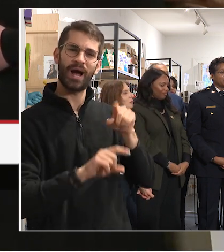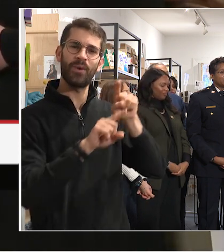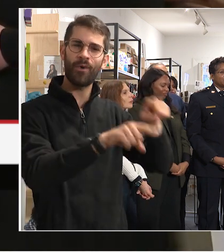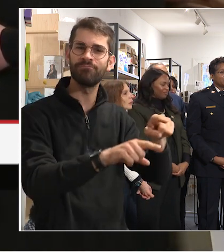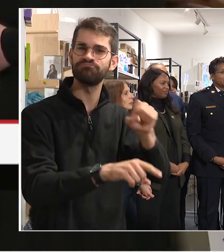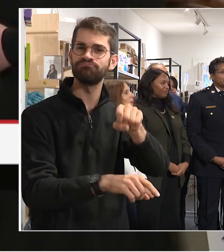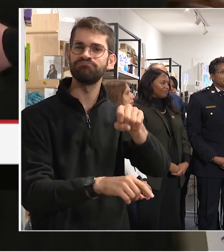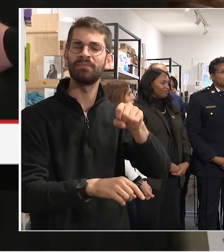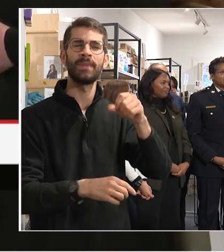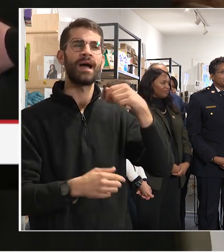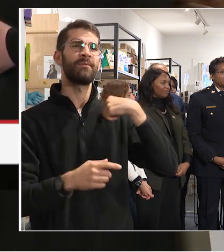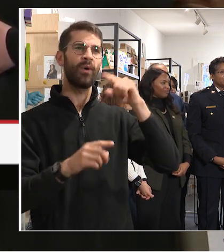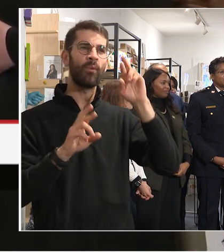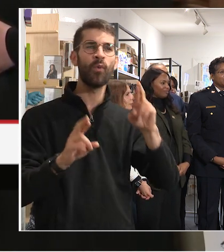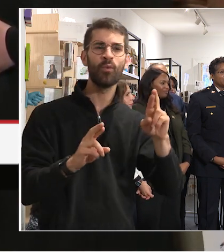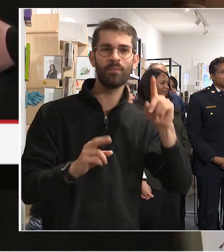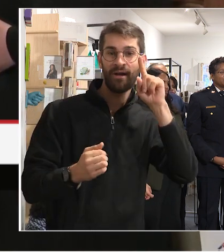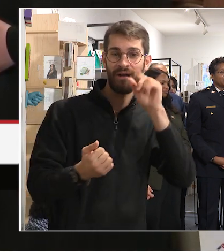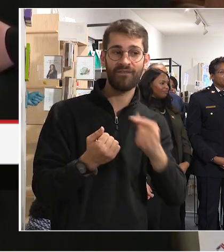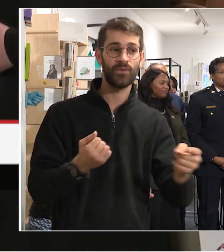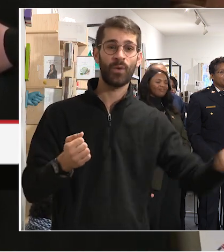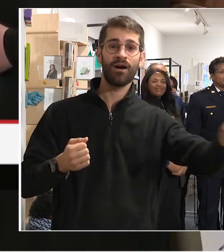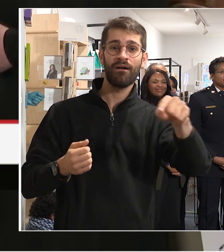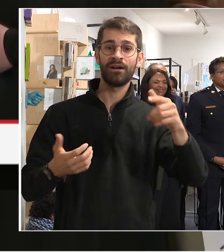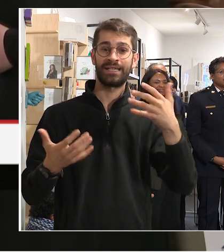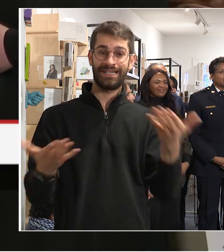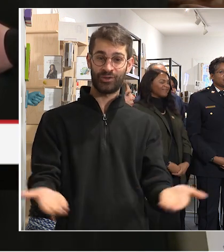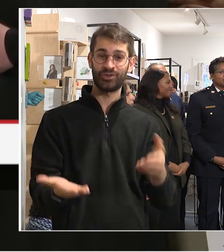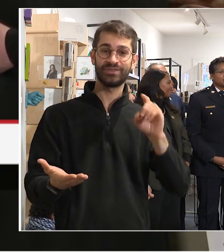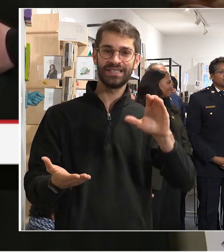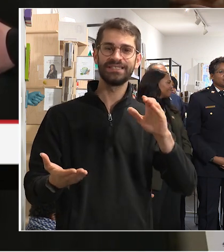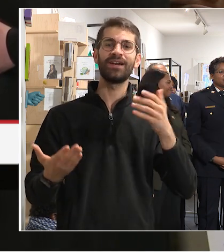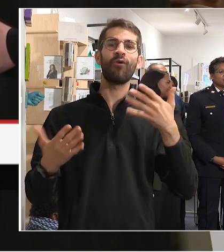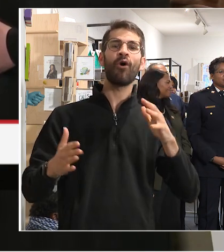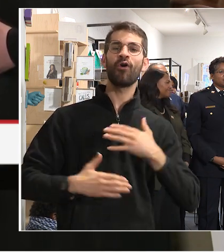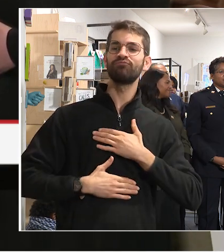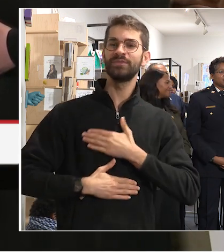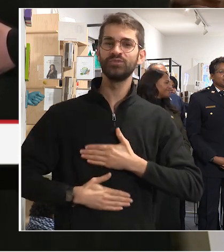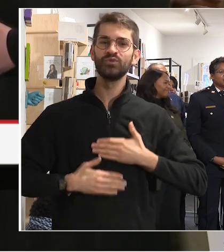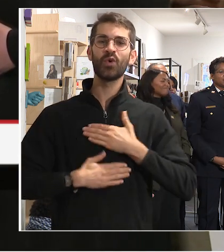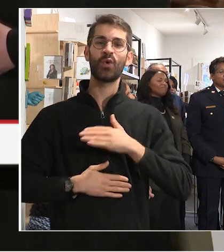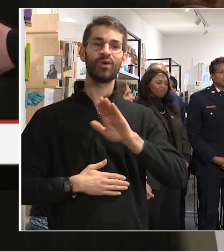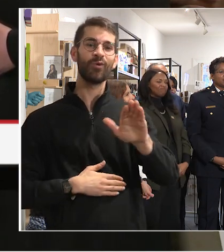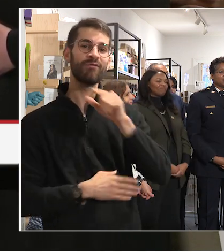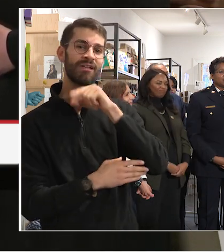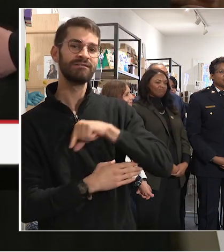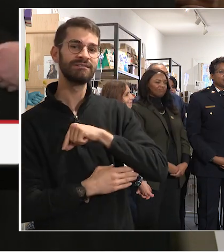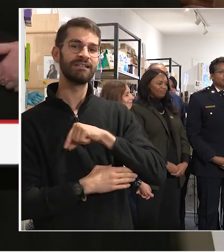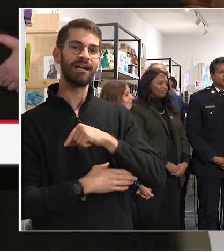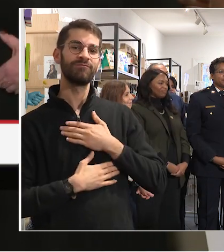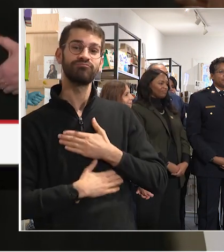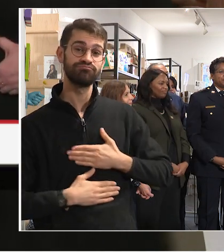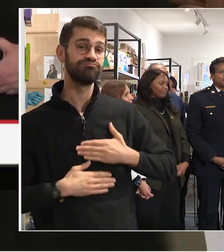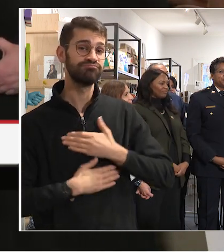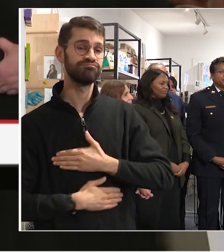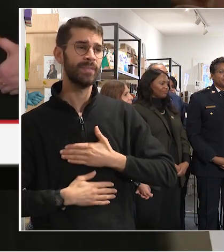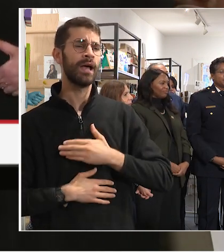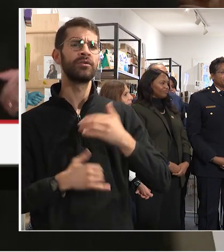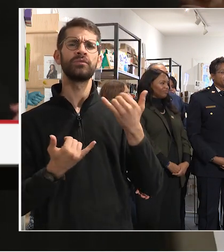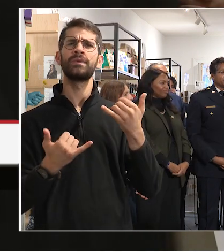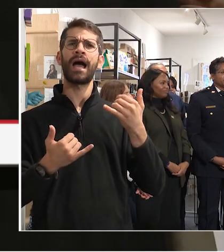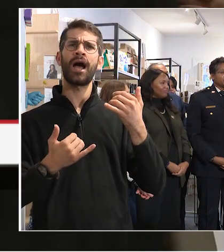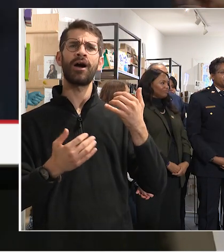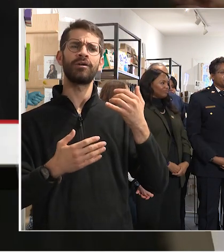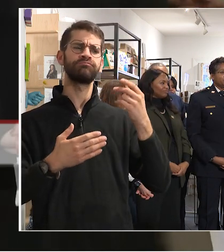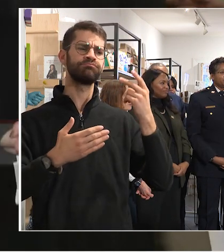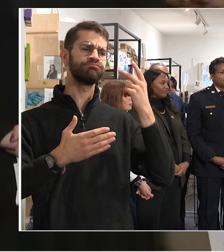hope that everybody around DC has enjoyed a wonderful Thanksgiving. And as you think about